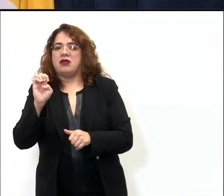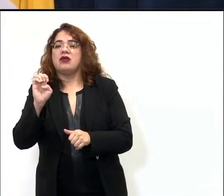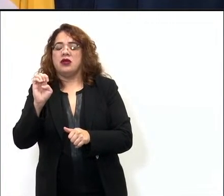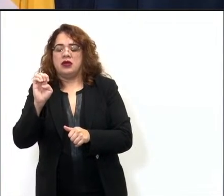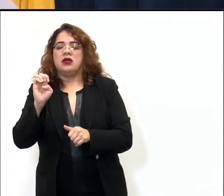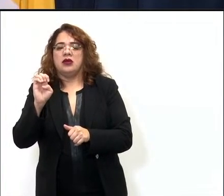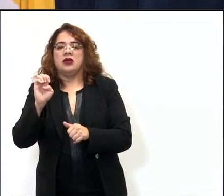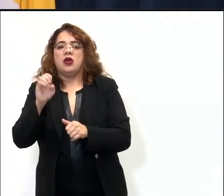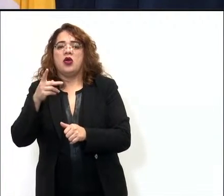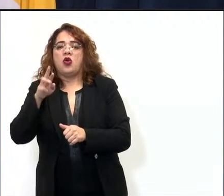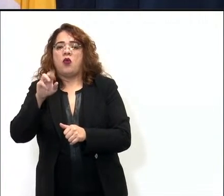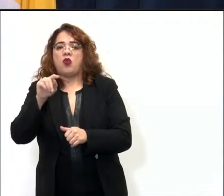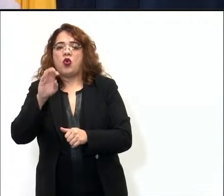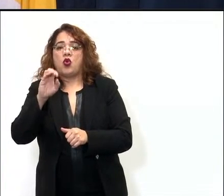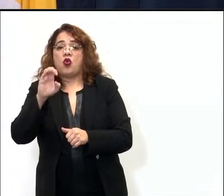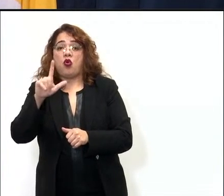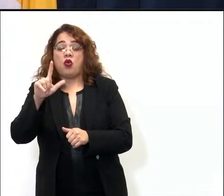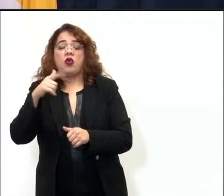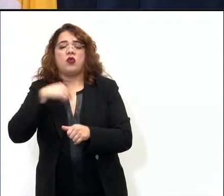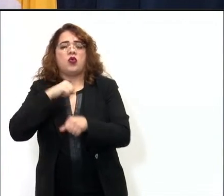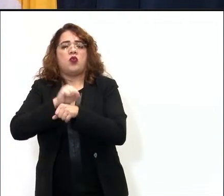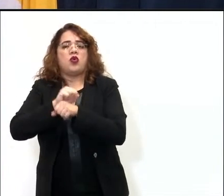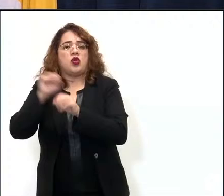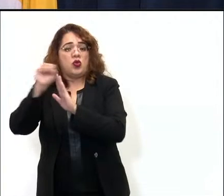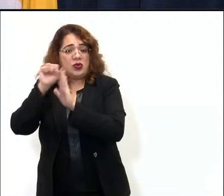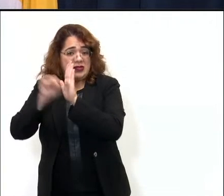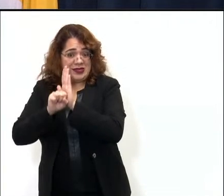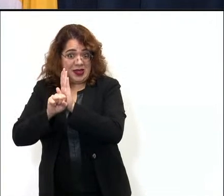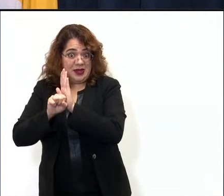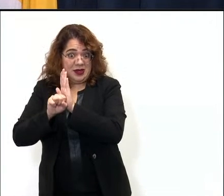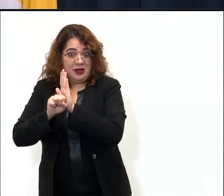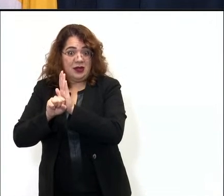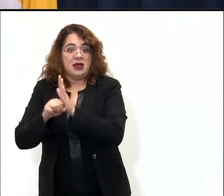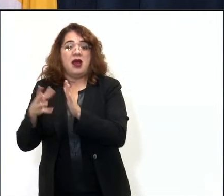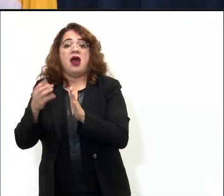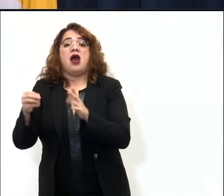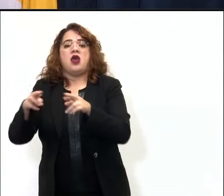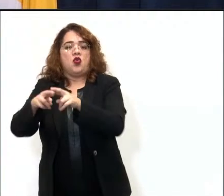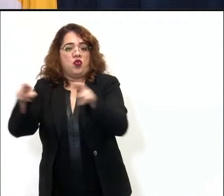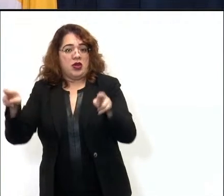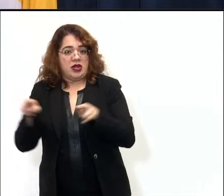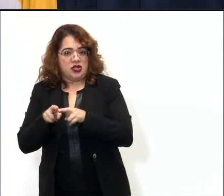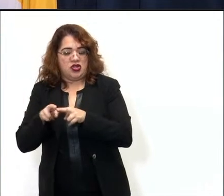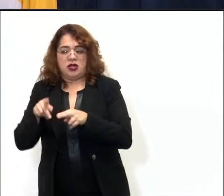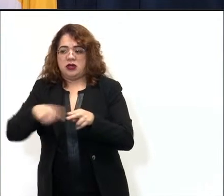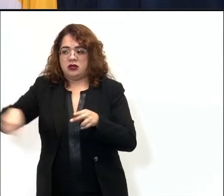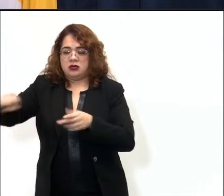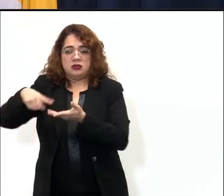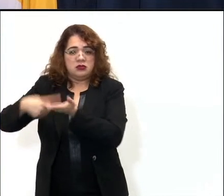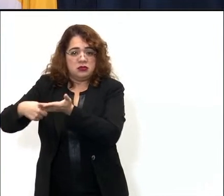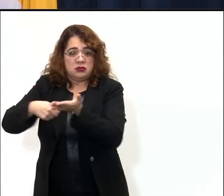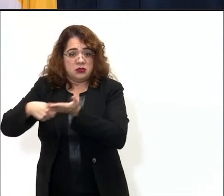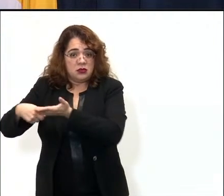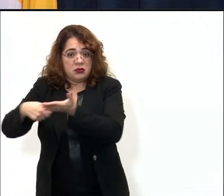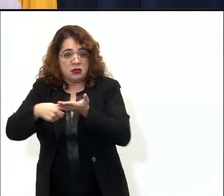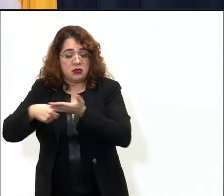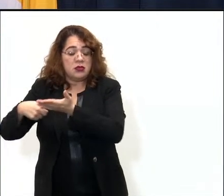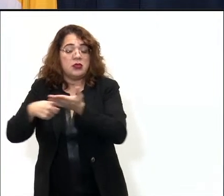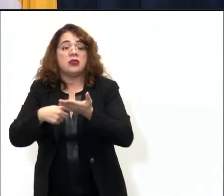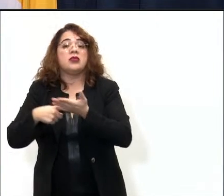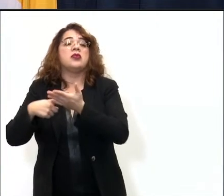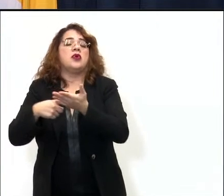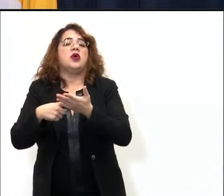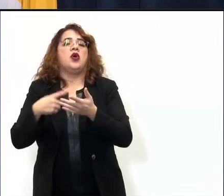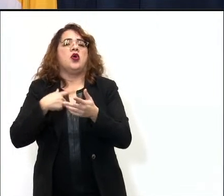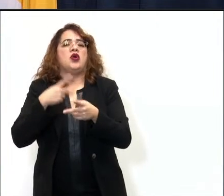support systems from the state. We're working regionally, and the key focus here is really making sure to pull as much